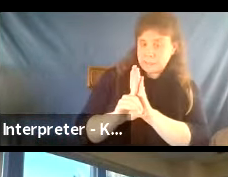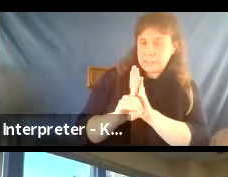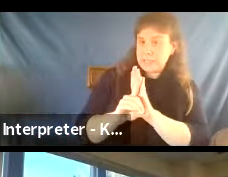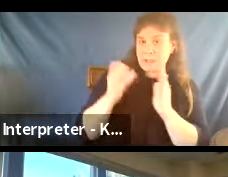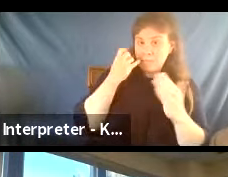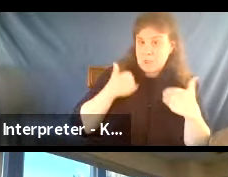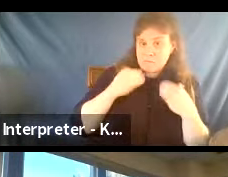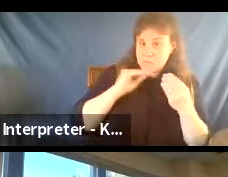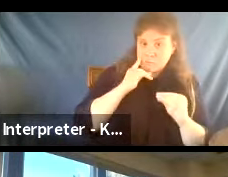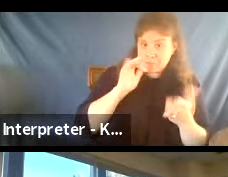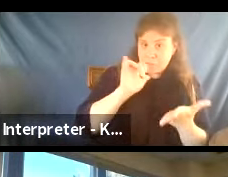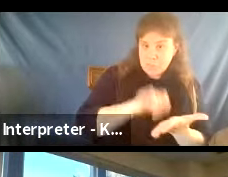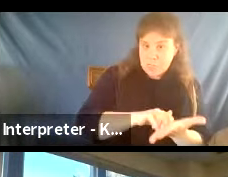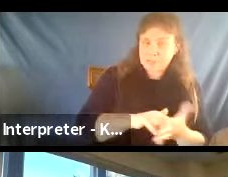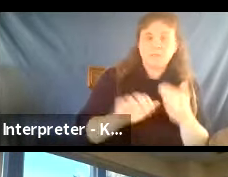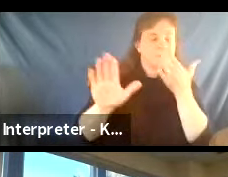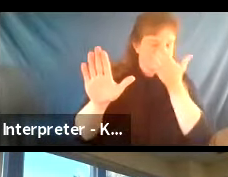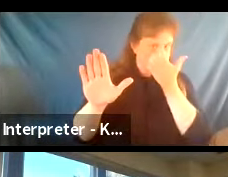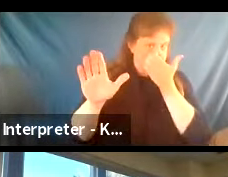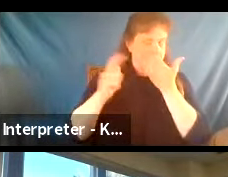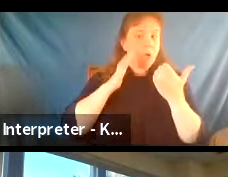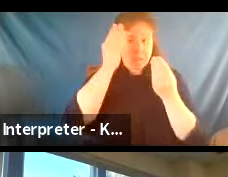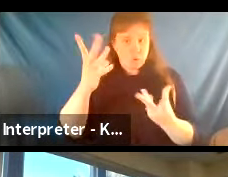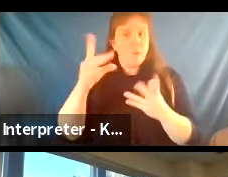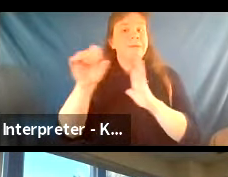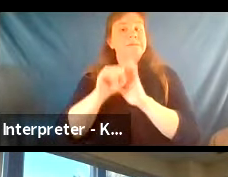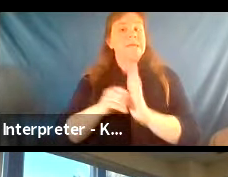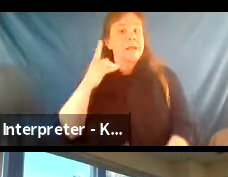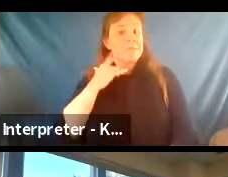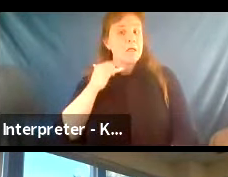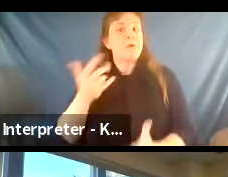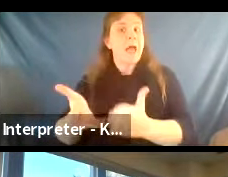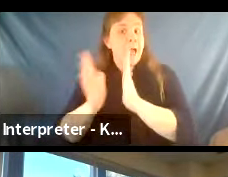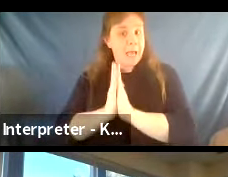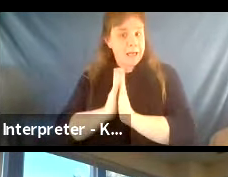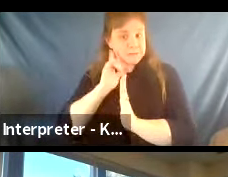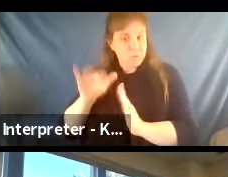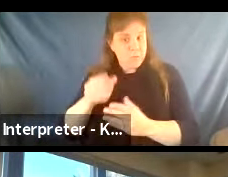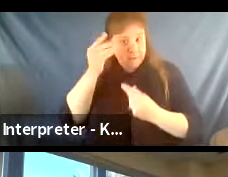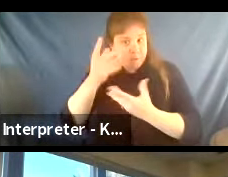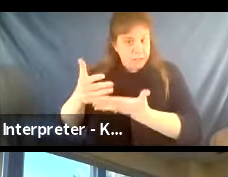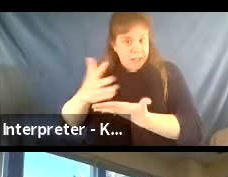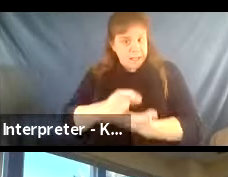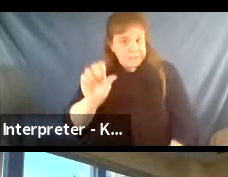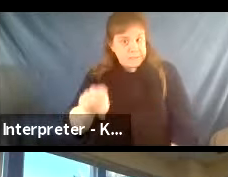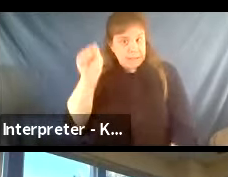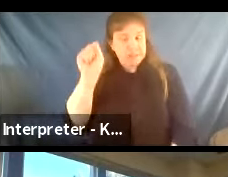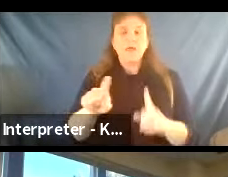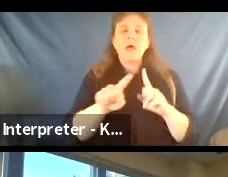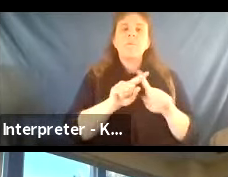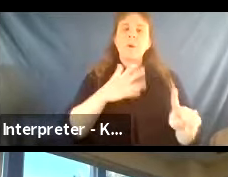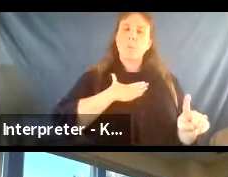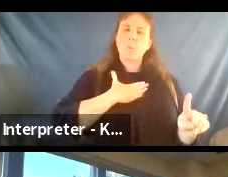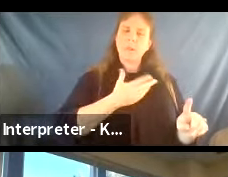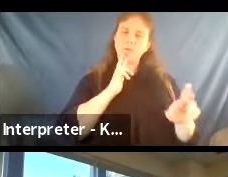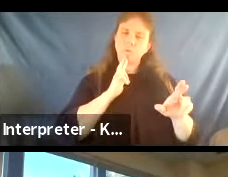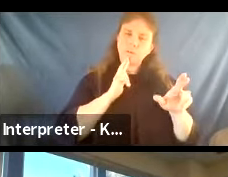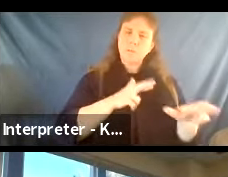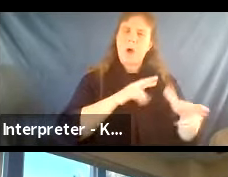this data is so low that we don't have valid reports to share with you.